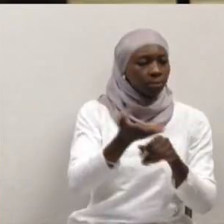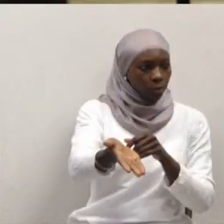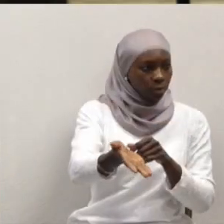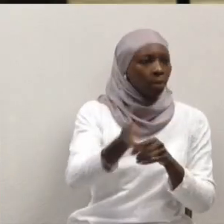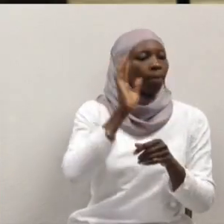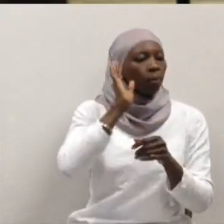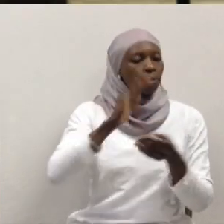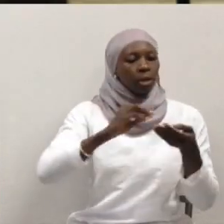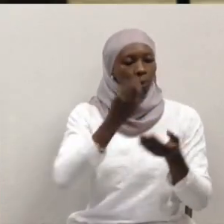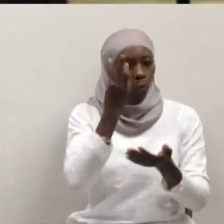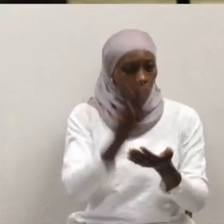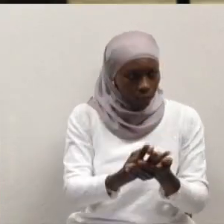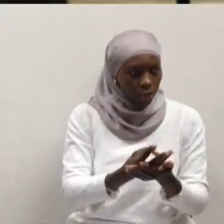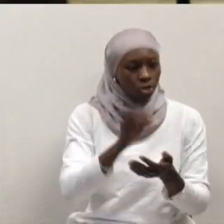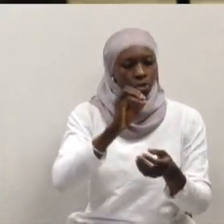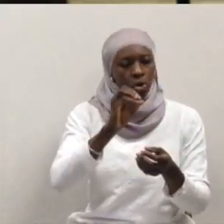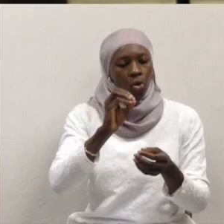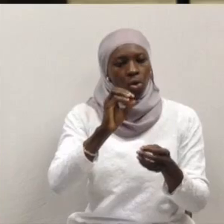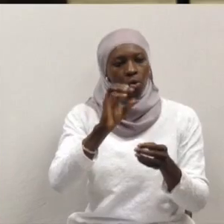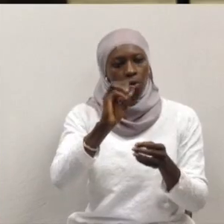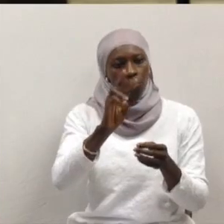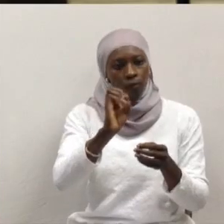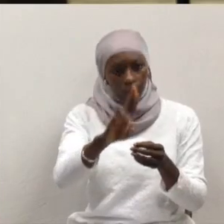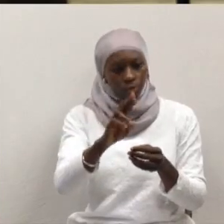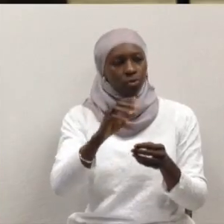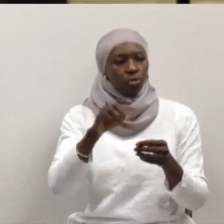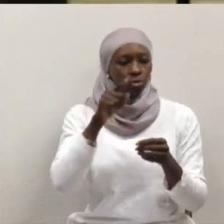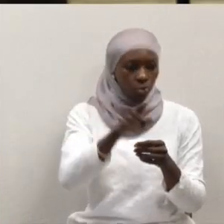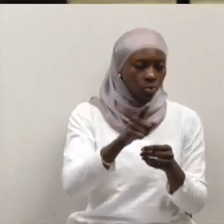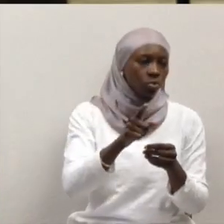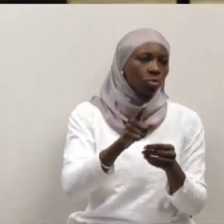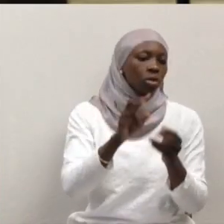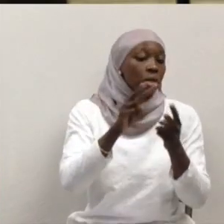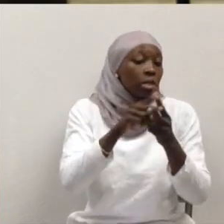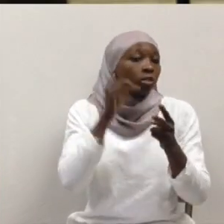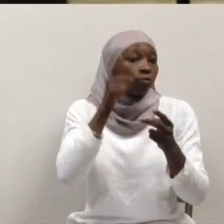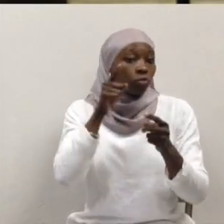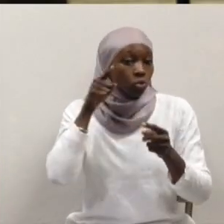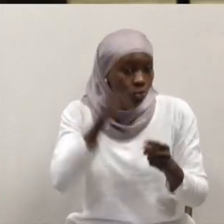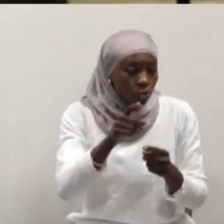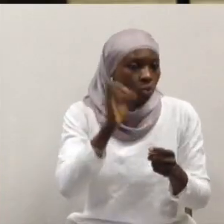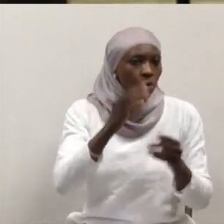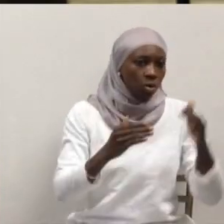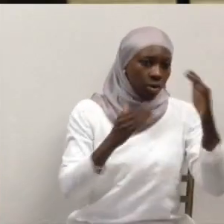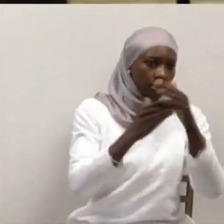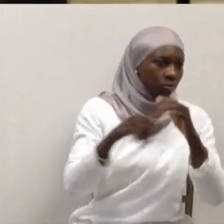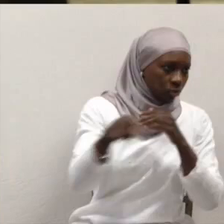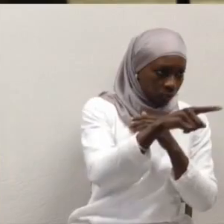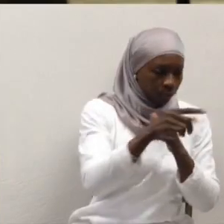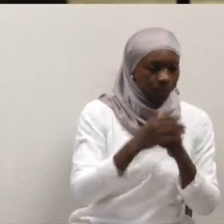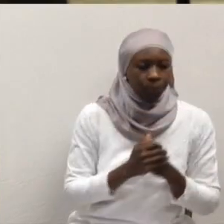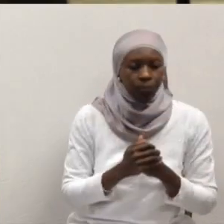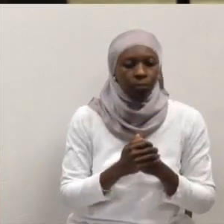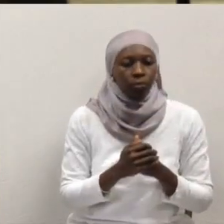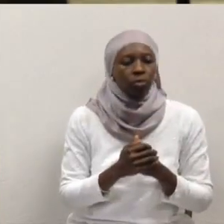become a witness over you, either for you or against you. So we have to be careful. When we do